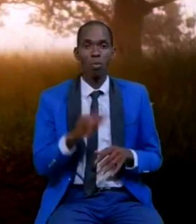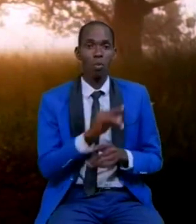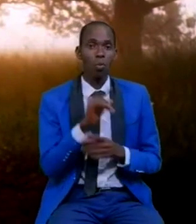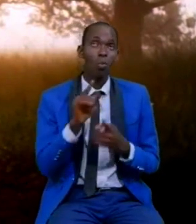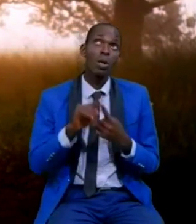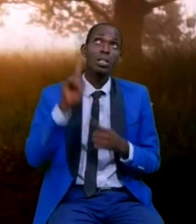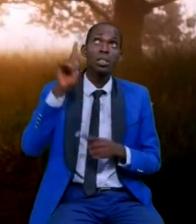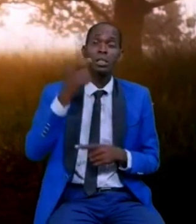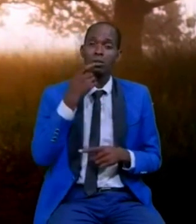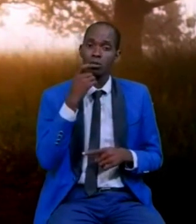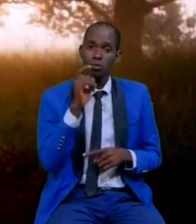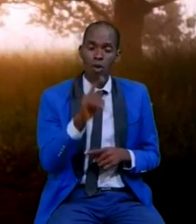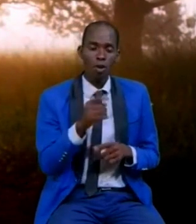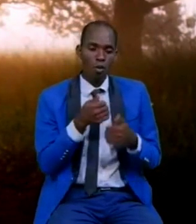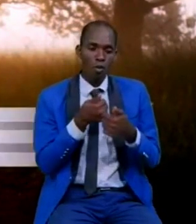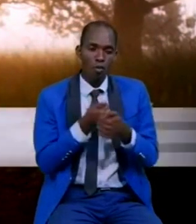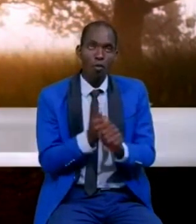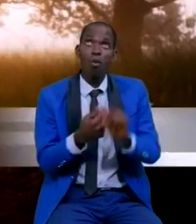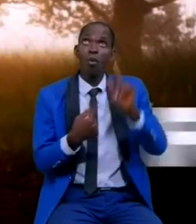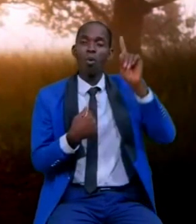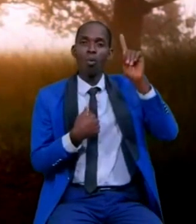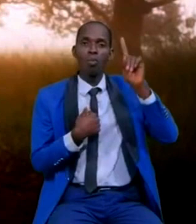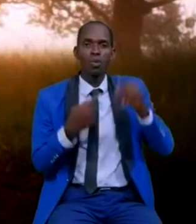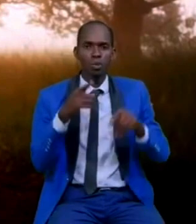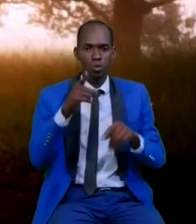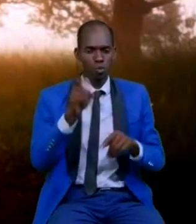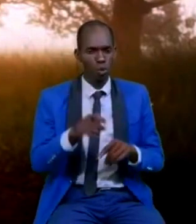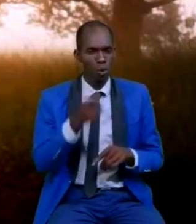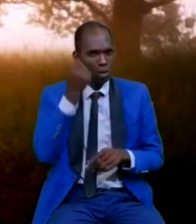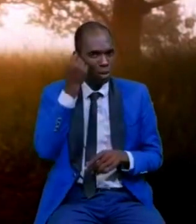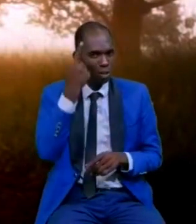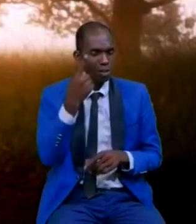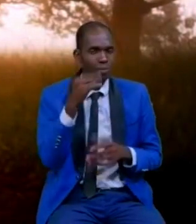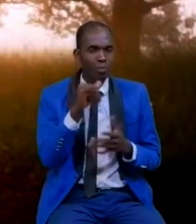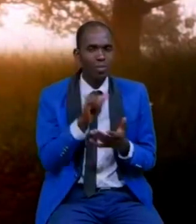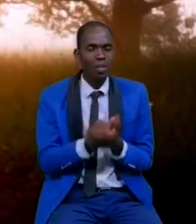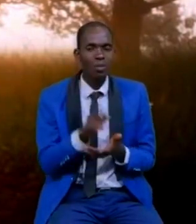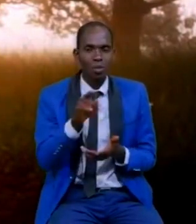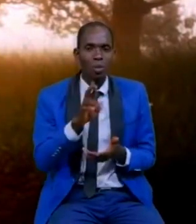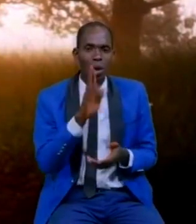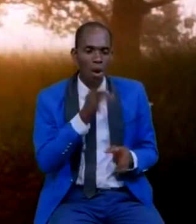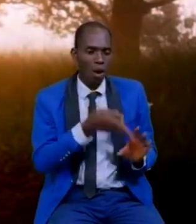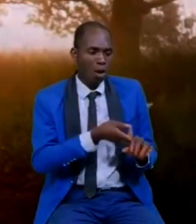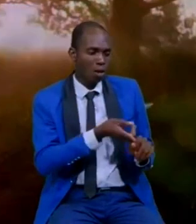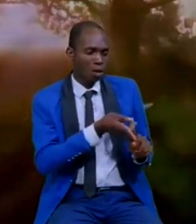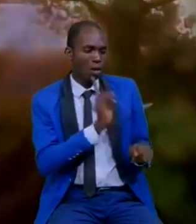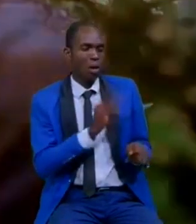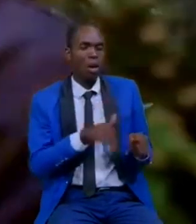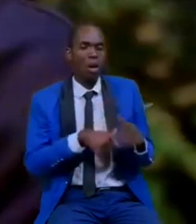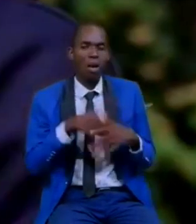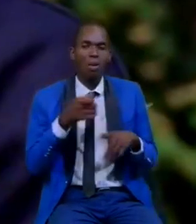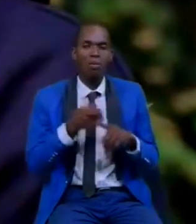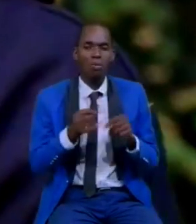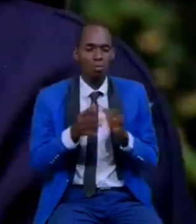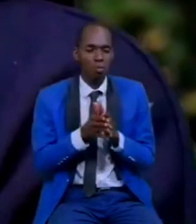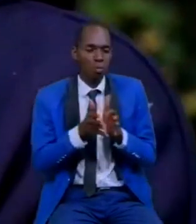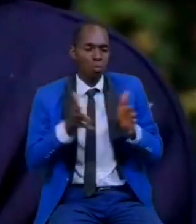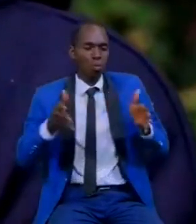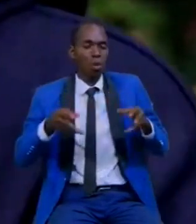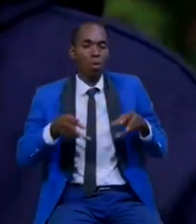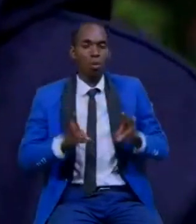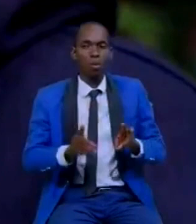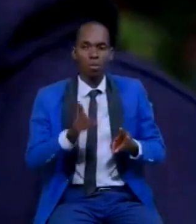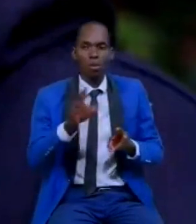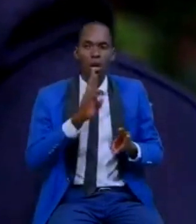says, follow me, it's of the understanding. You're coming out of the broad way, and you're coming into